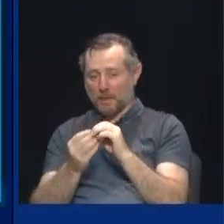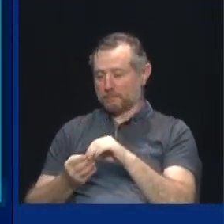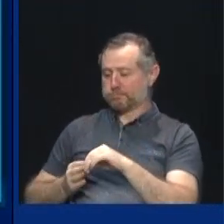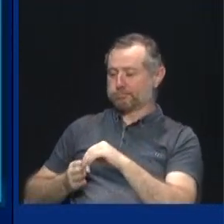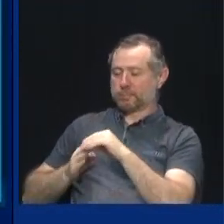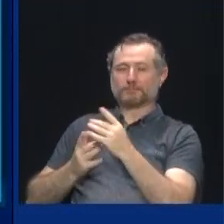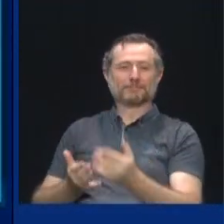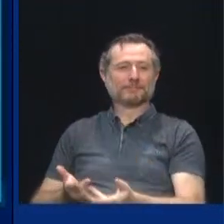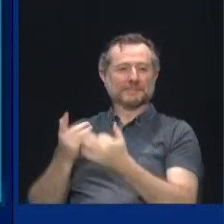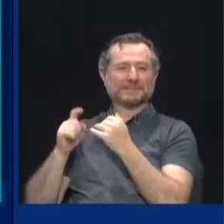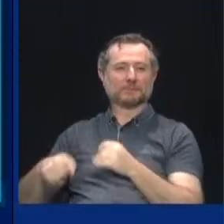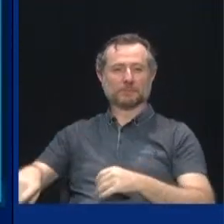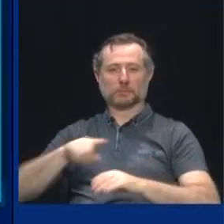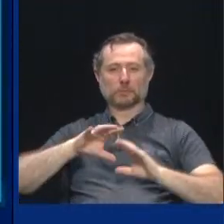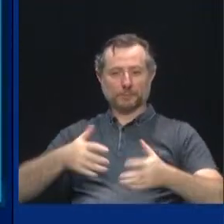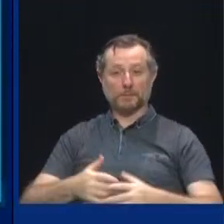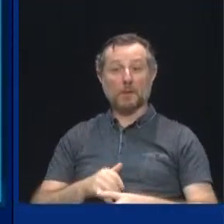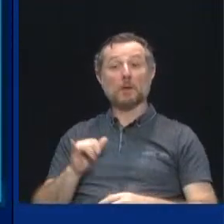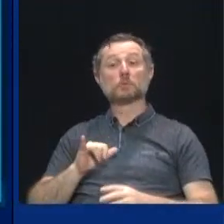new public service announcement